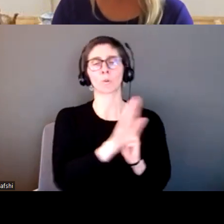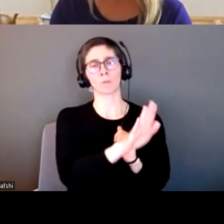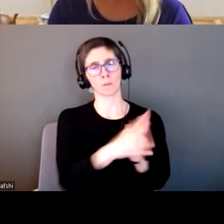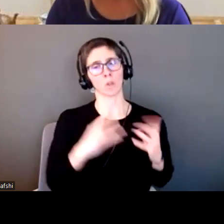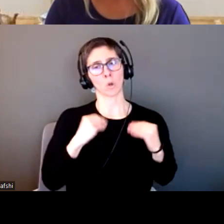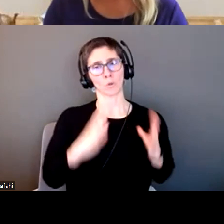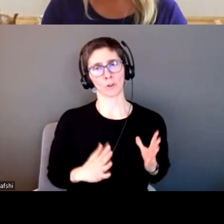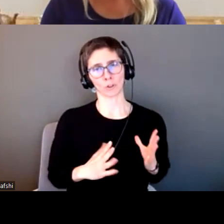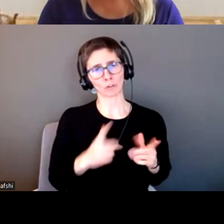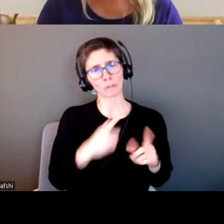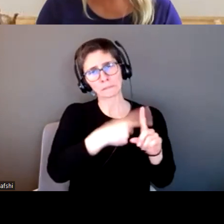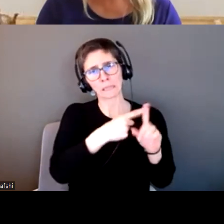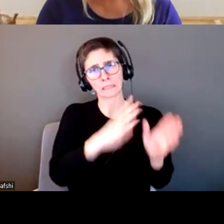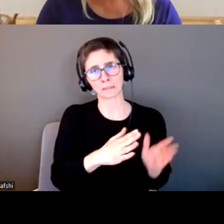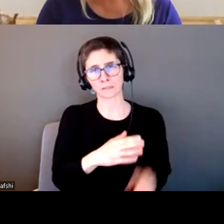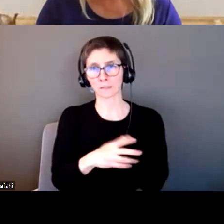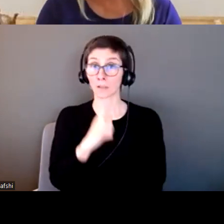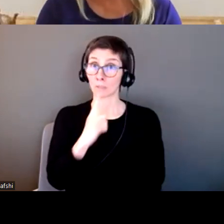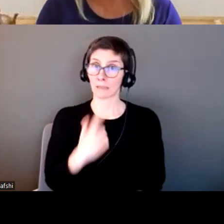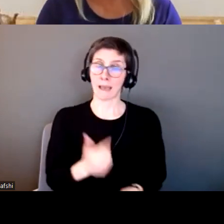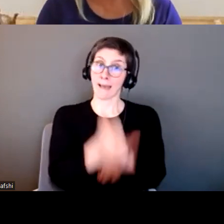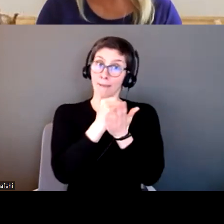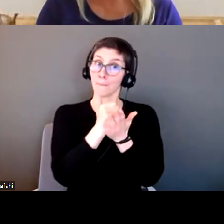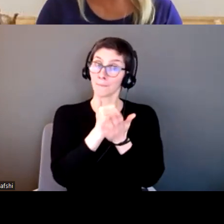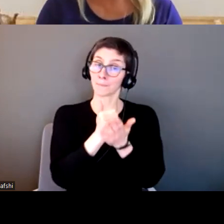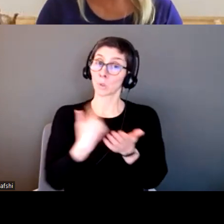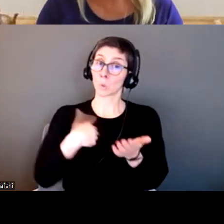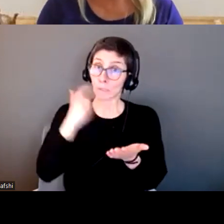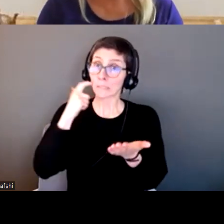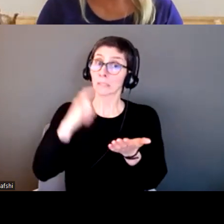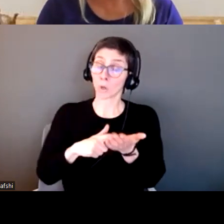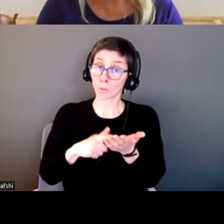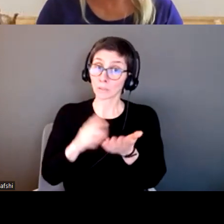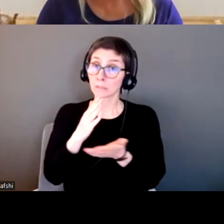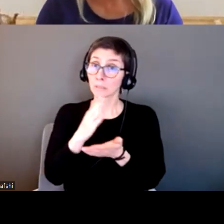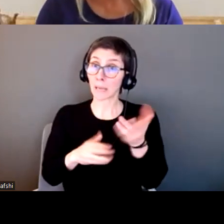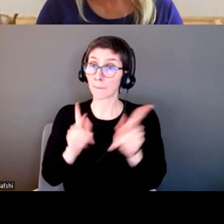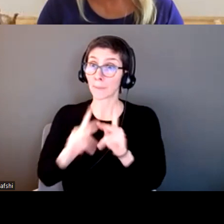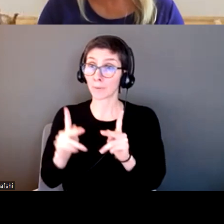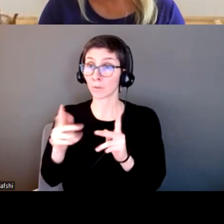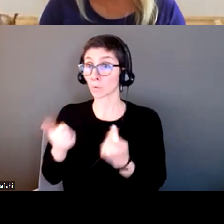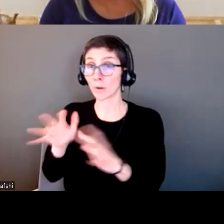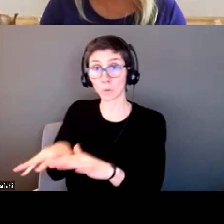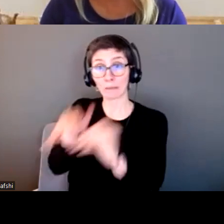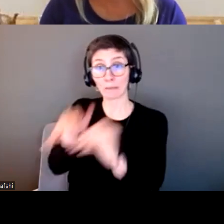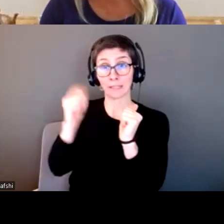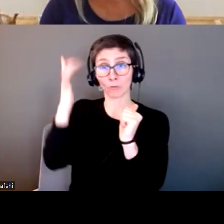that people make decisions to stay in the abusive situation that they're living in because they don't know what will happen to